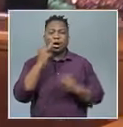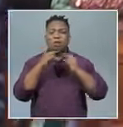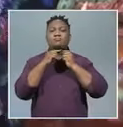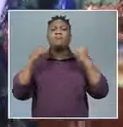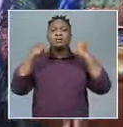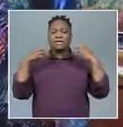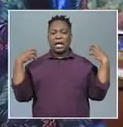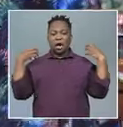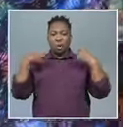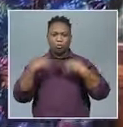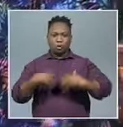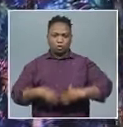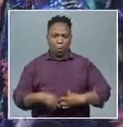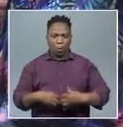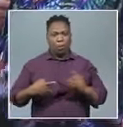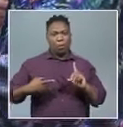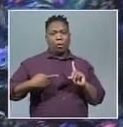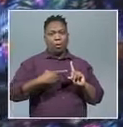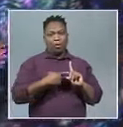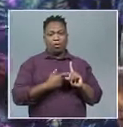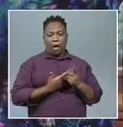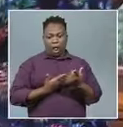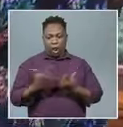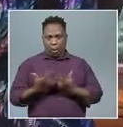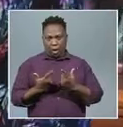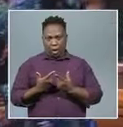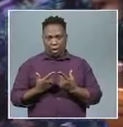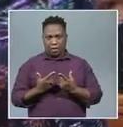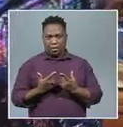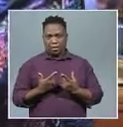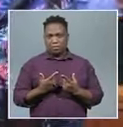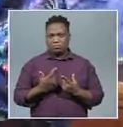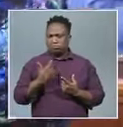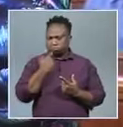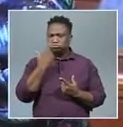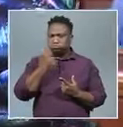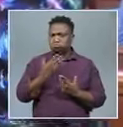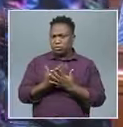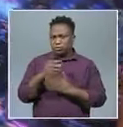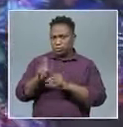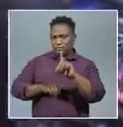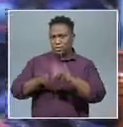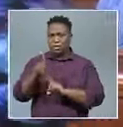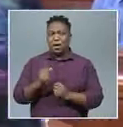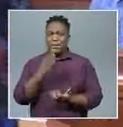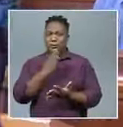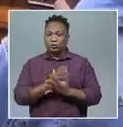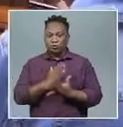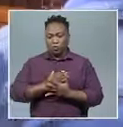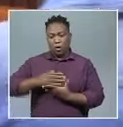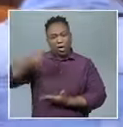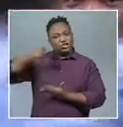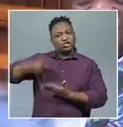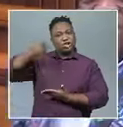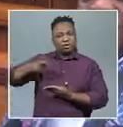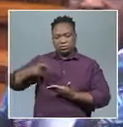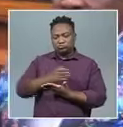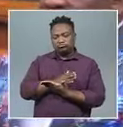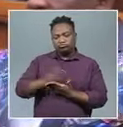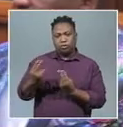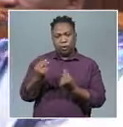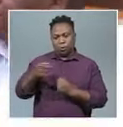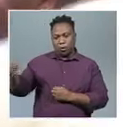Nigerian pastor Timothy Omotosho's lawyer, Peter Doberman, looks to have won his attempt to have the presiding judge step down from the